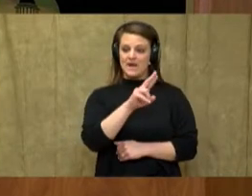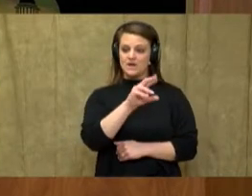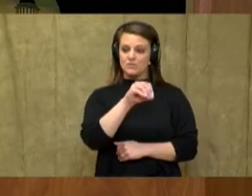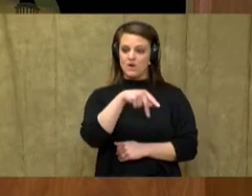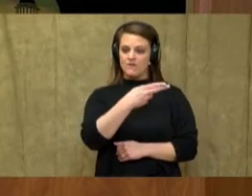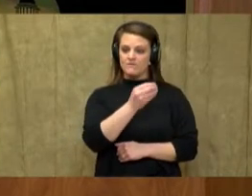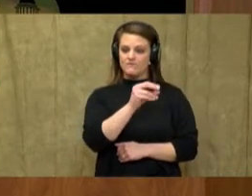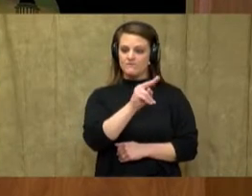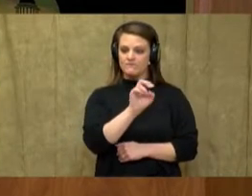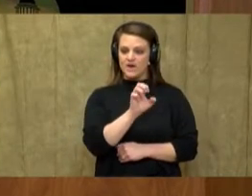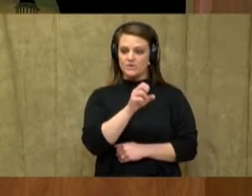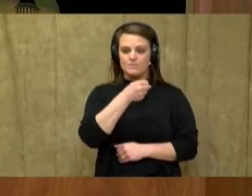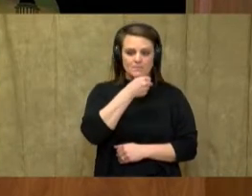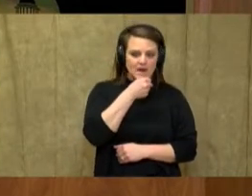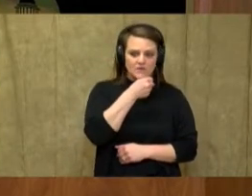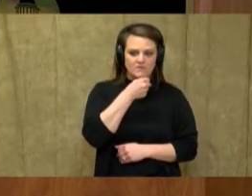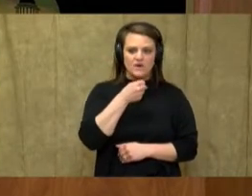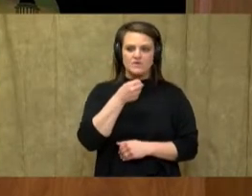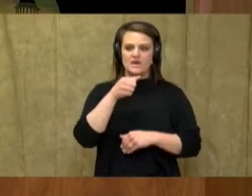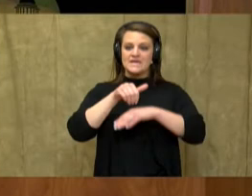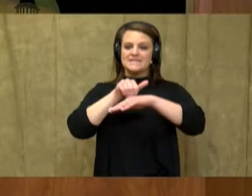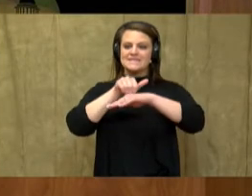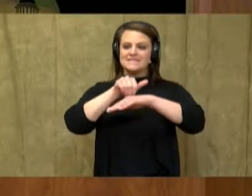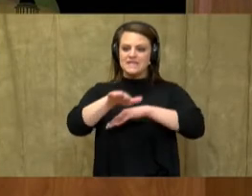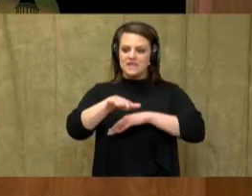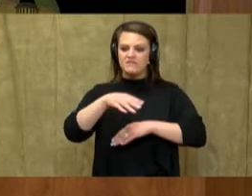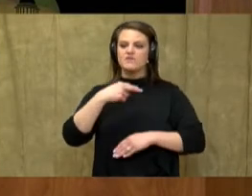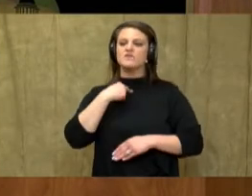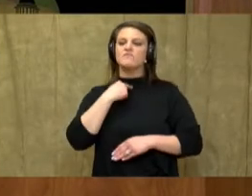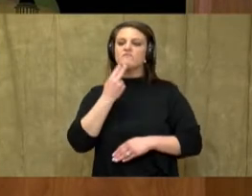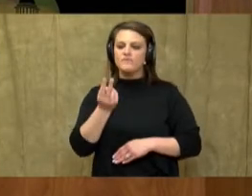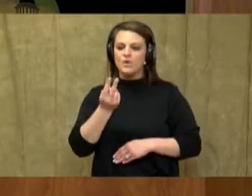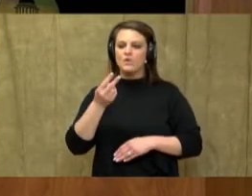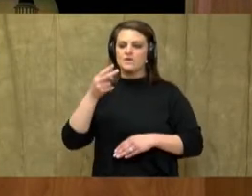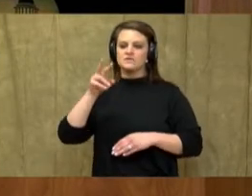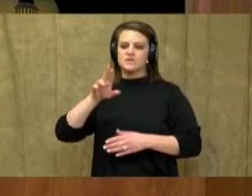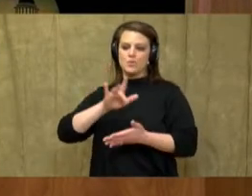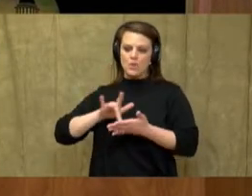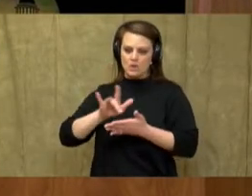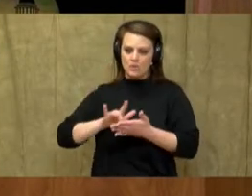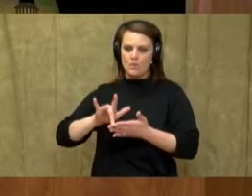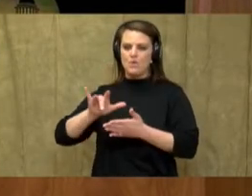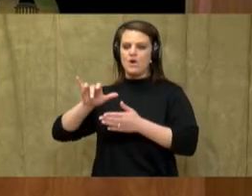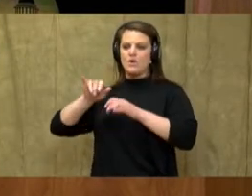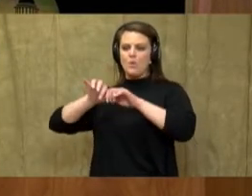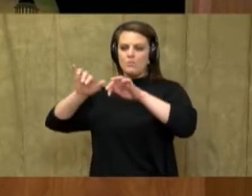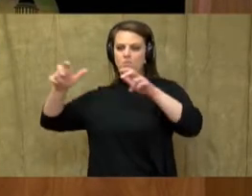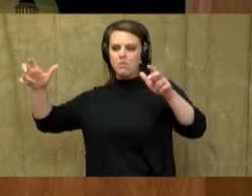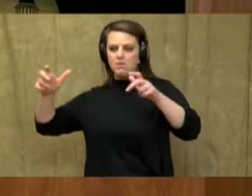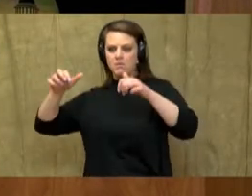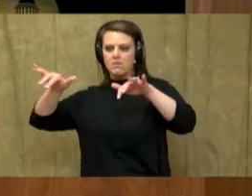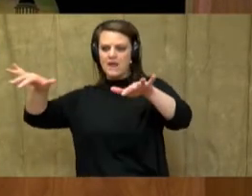Okay? Deliver, voice, record, and amplify.